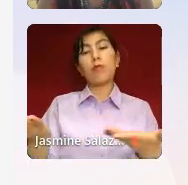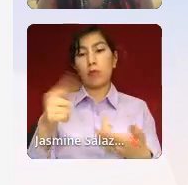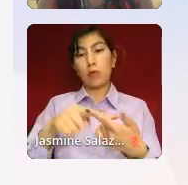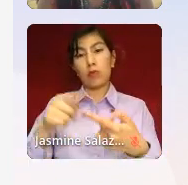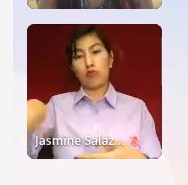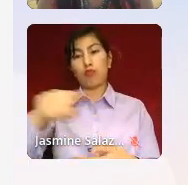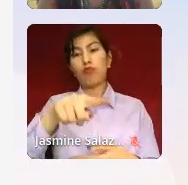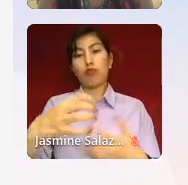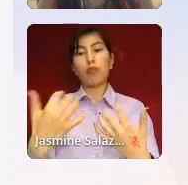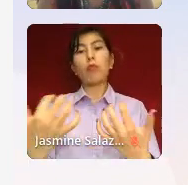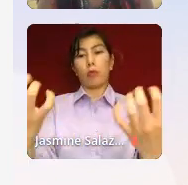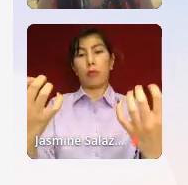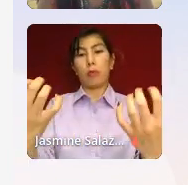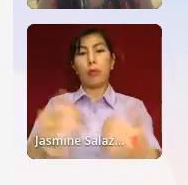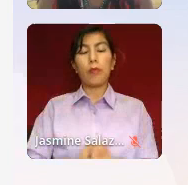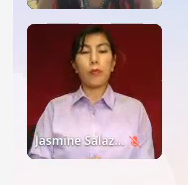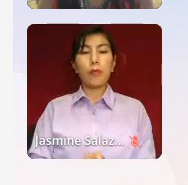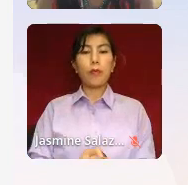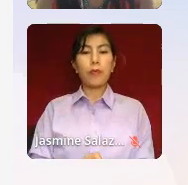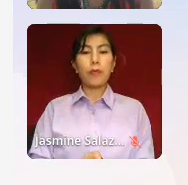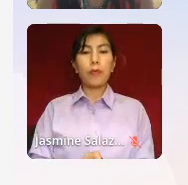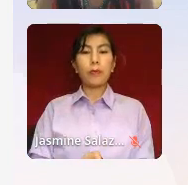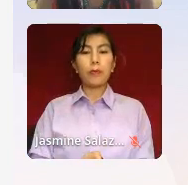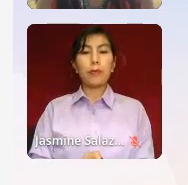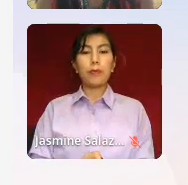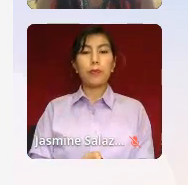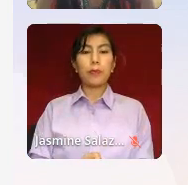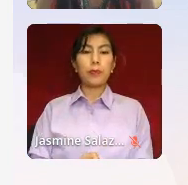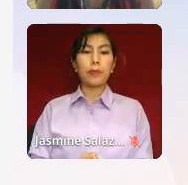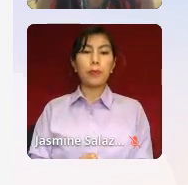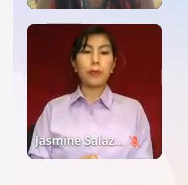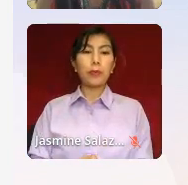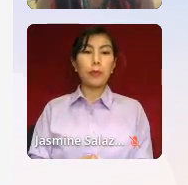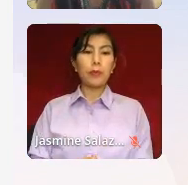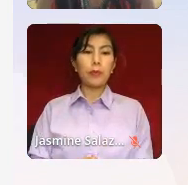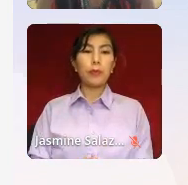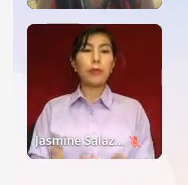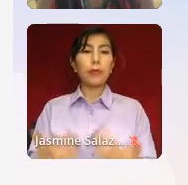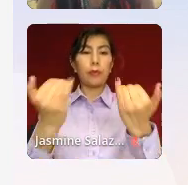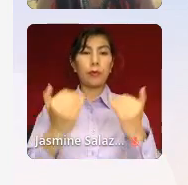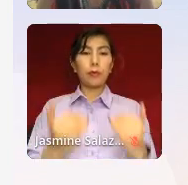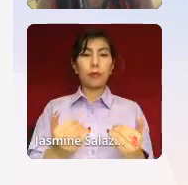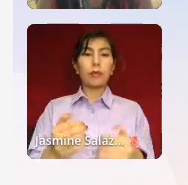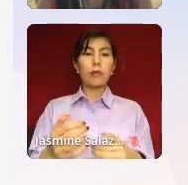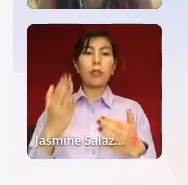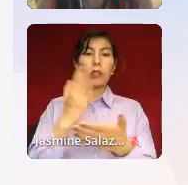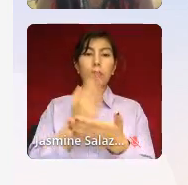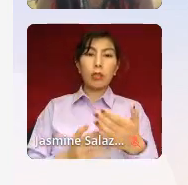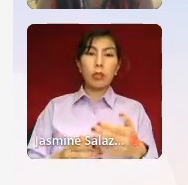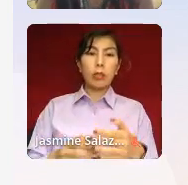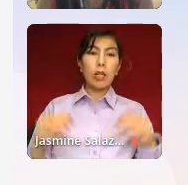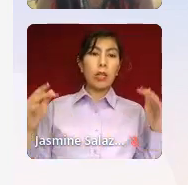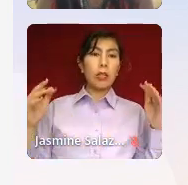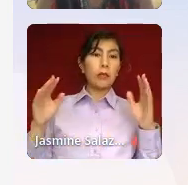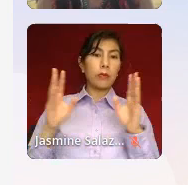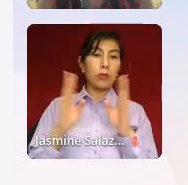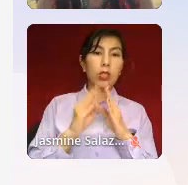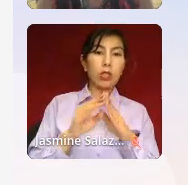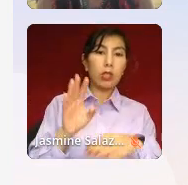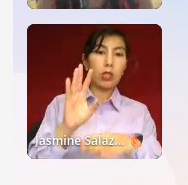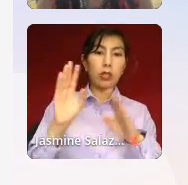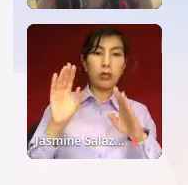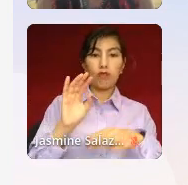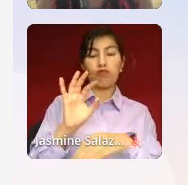Okay, so now let's move down to some of the in-session features and icons. We're rounding the corner. We're almost finished,